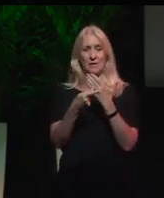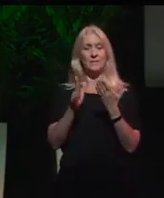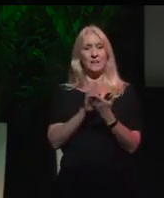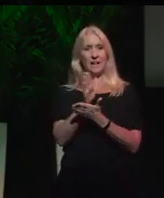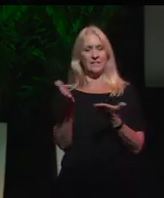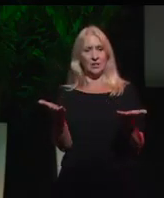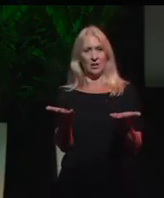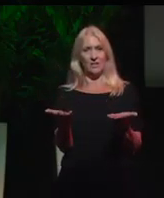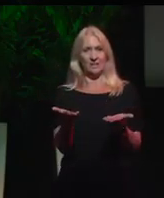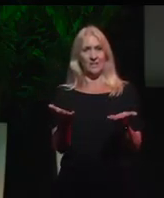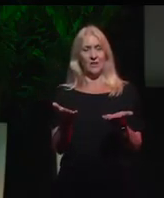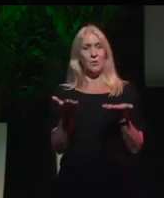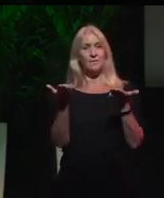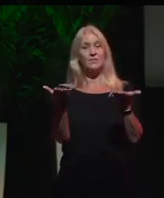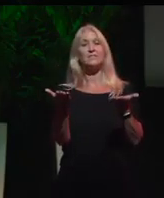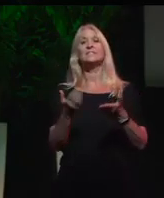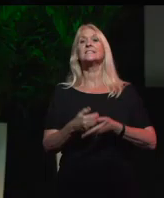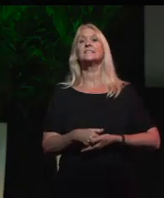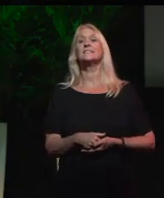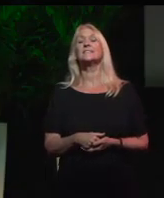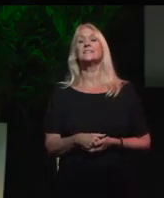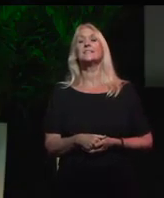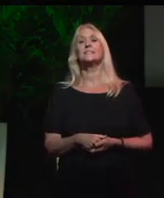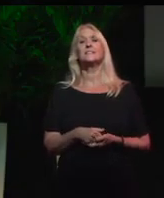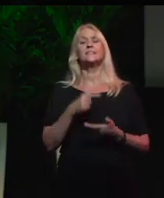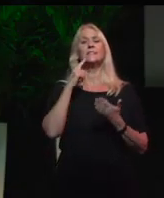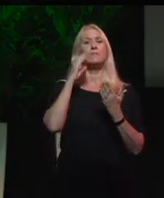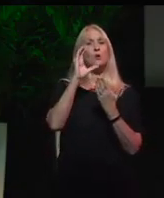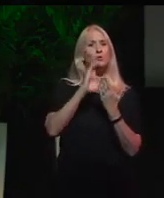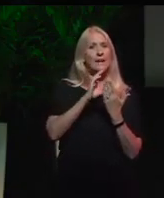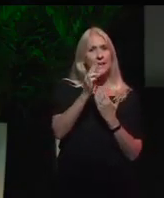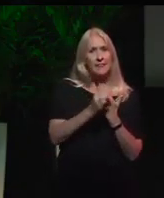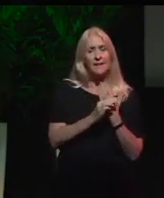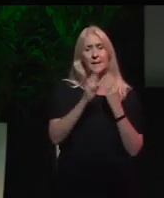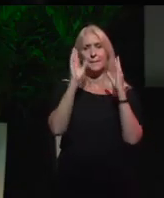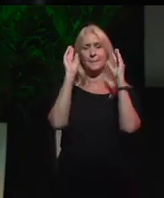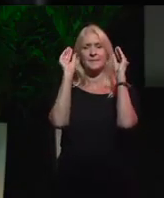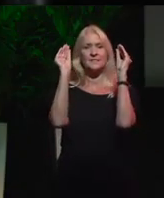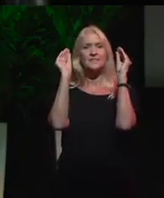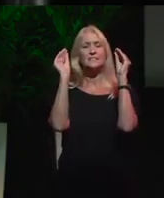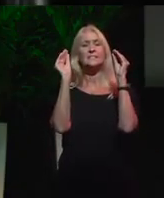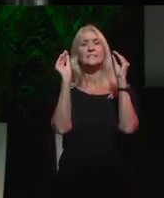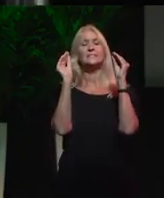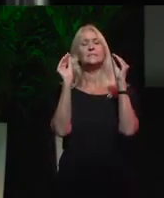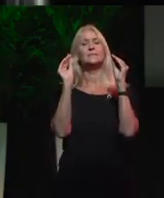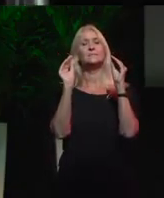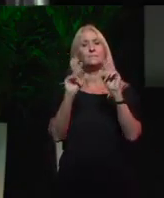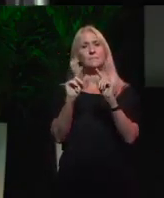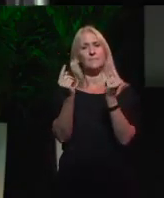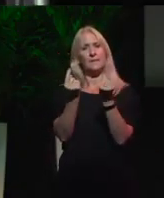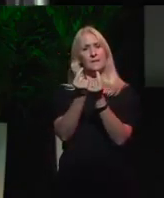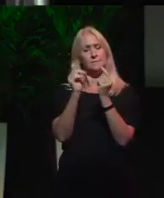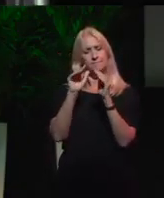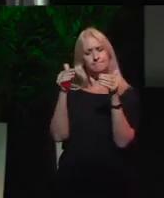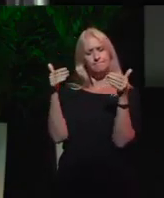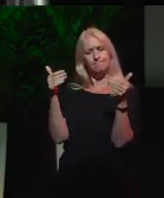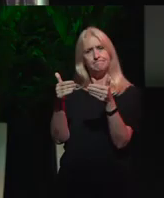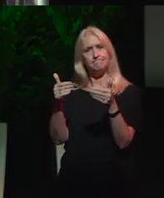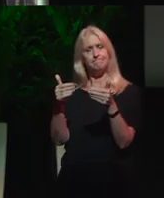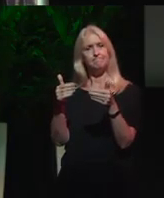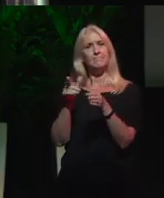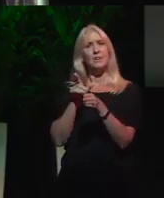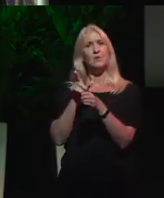offers. In curriculum and instruction, a team of dedicated